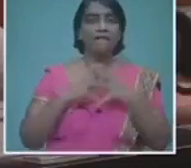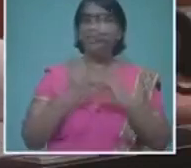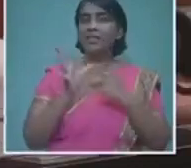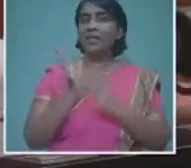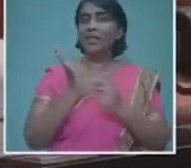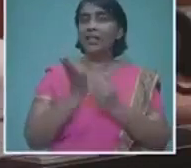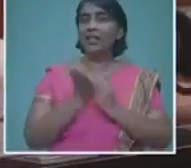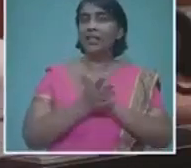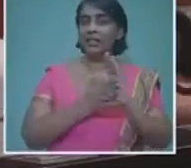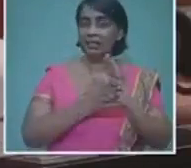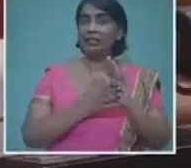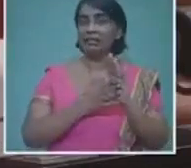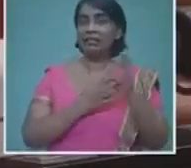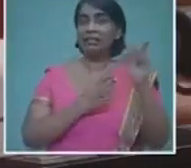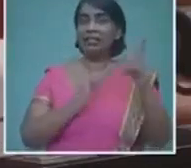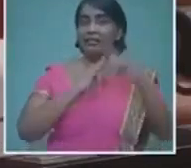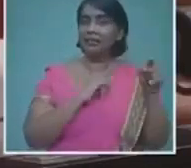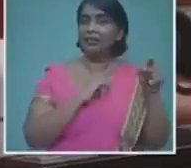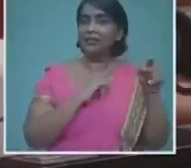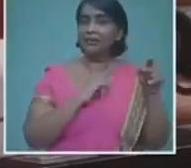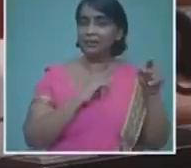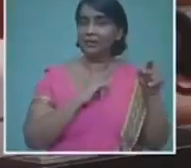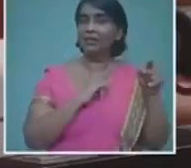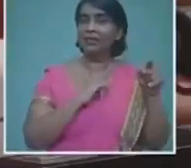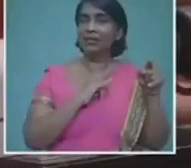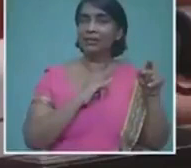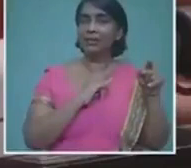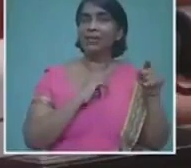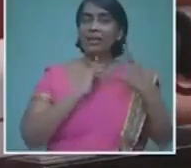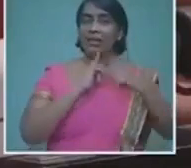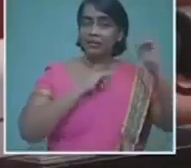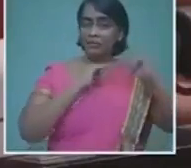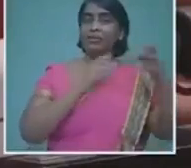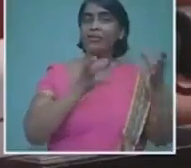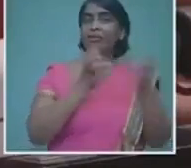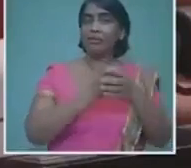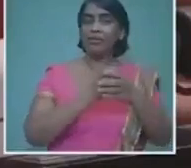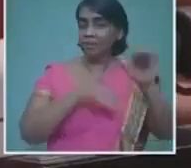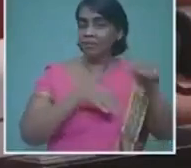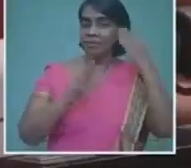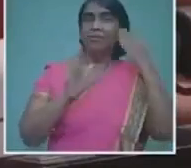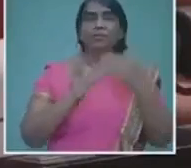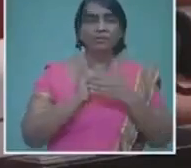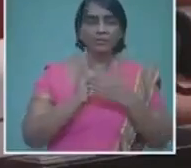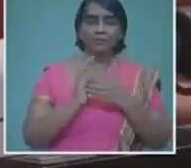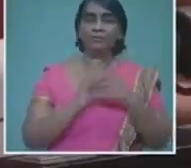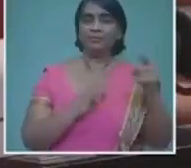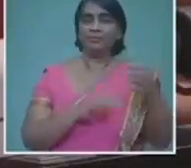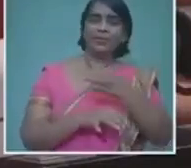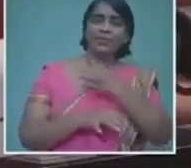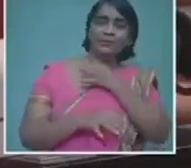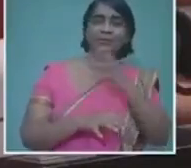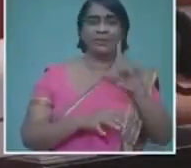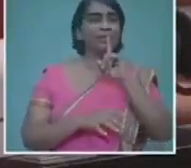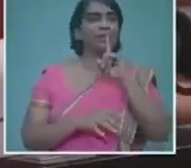the Inter-University Students Federation, by saying that he's in university for the 8th year. And what he meant by